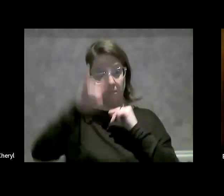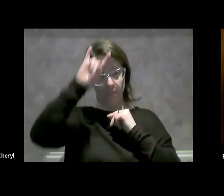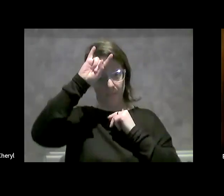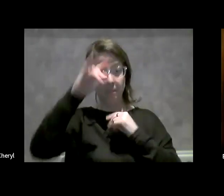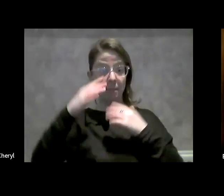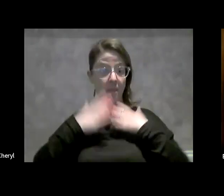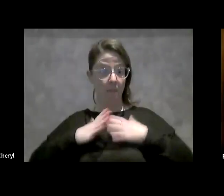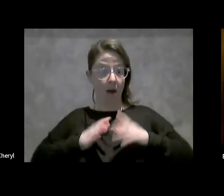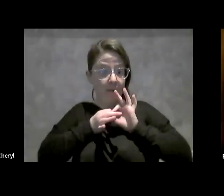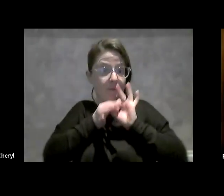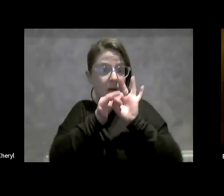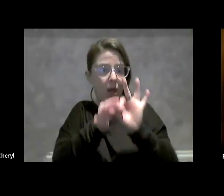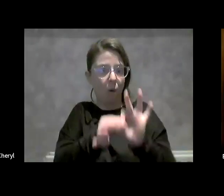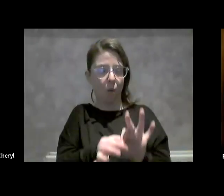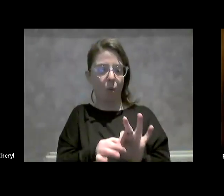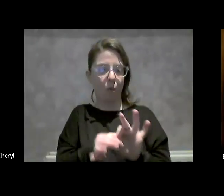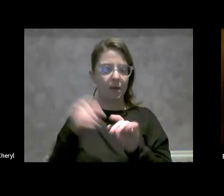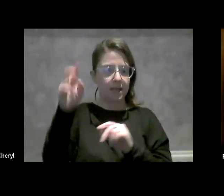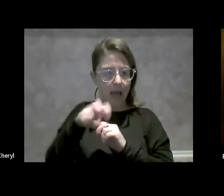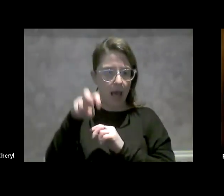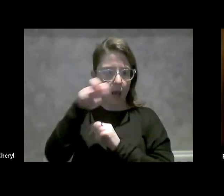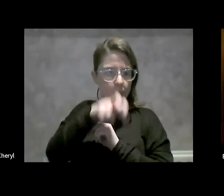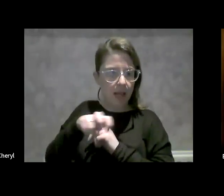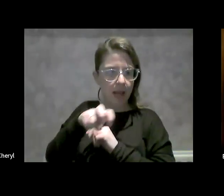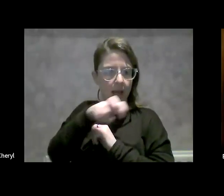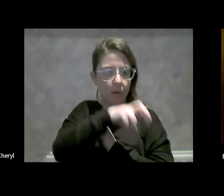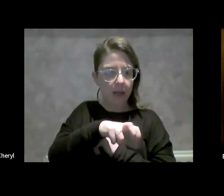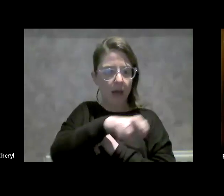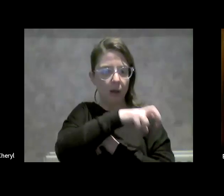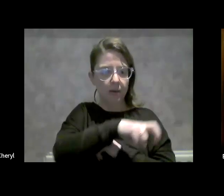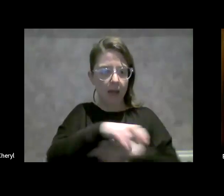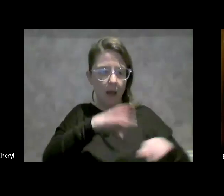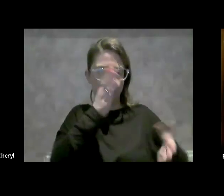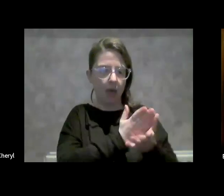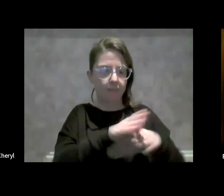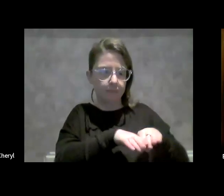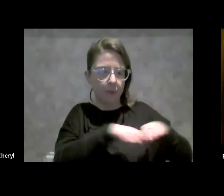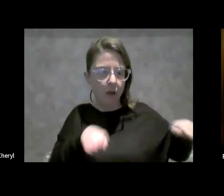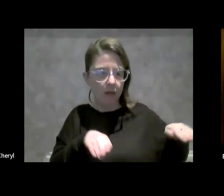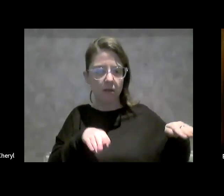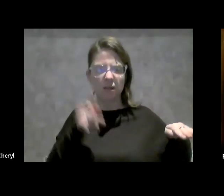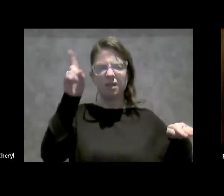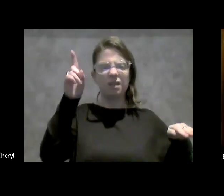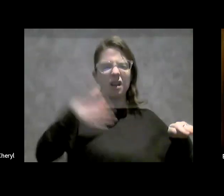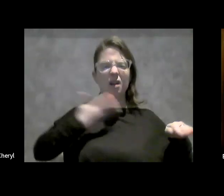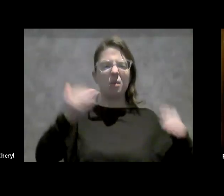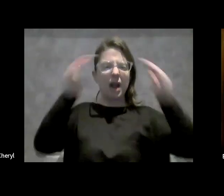body wishes, down to the ground, down to solid earth. I never liked heights.